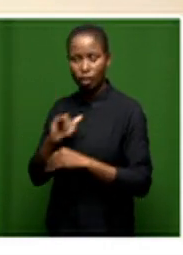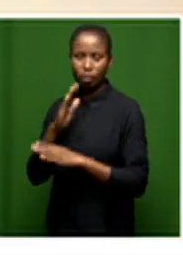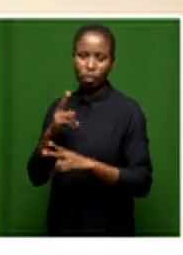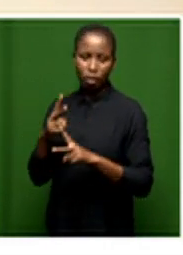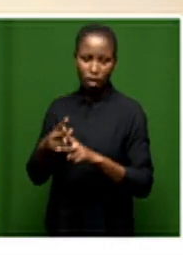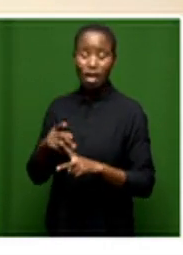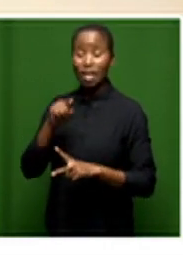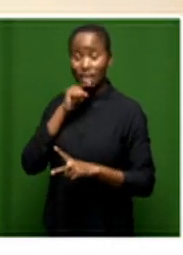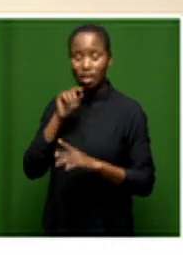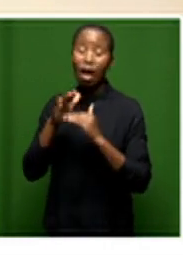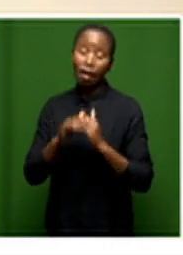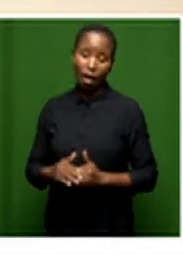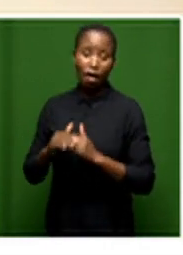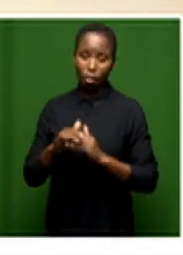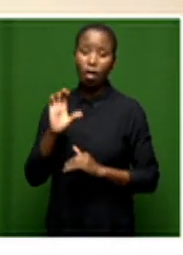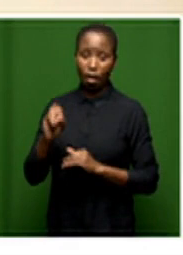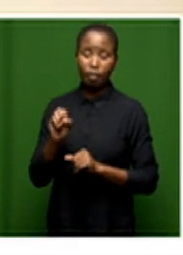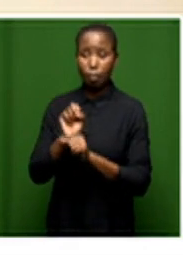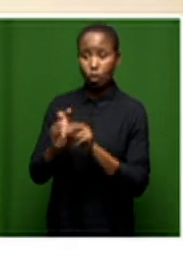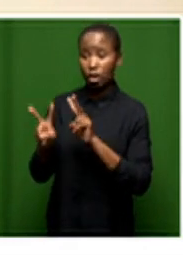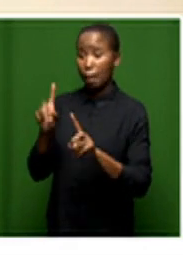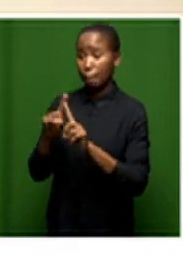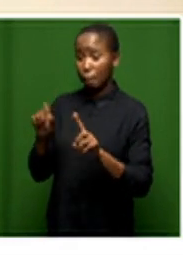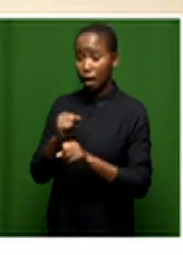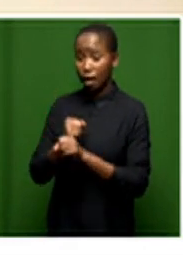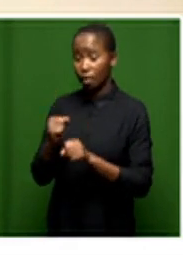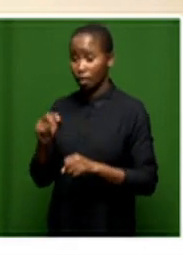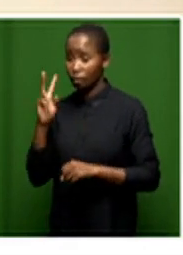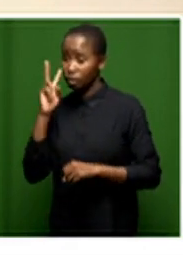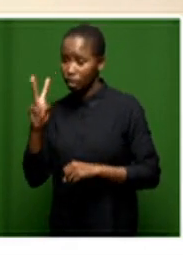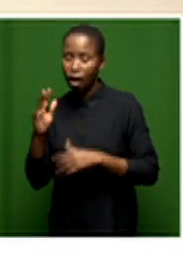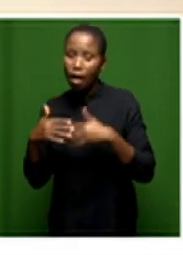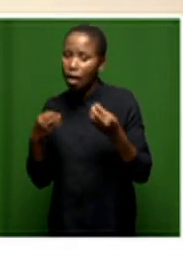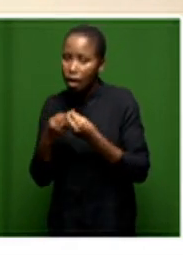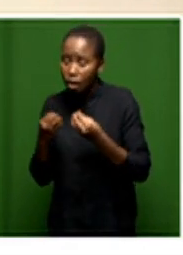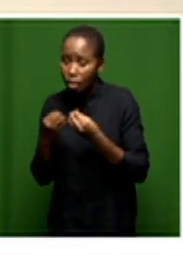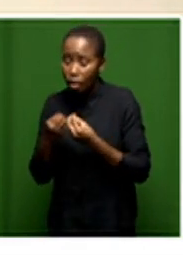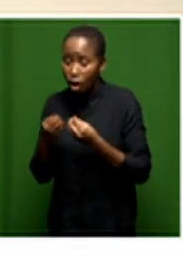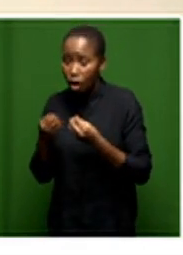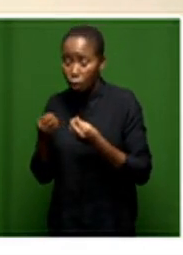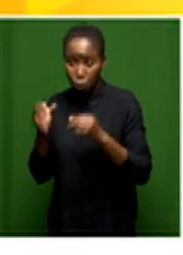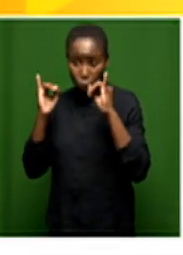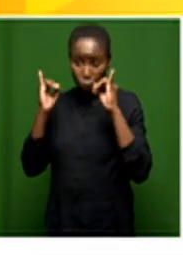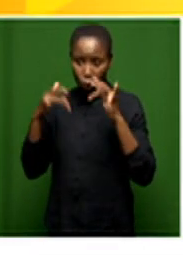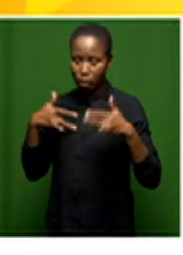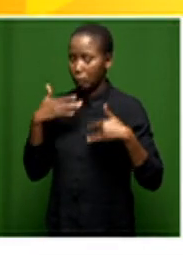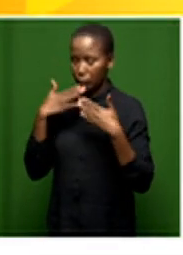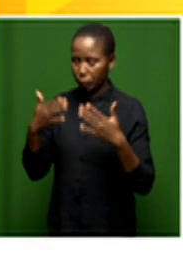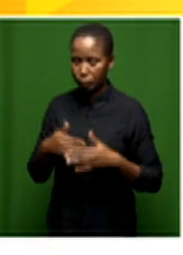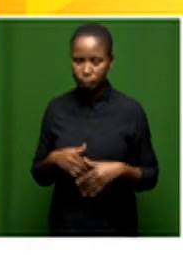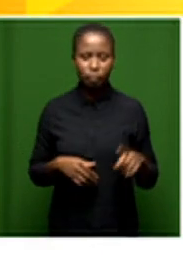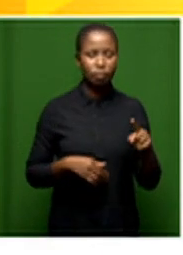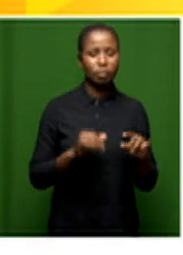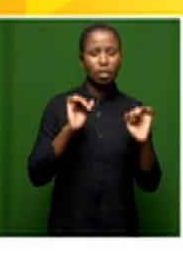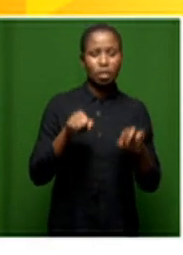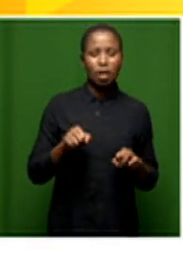carefully monitored process, but we really haven't seen many safety signals at this time that really concern us. Yeah. What about the infection